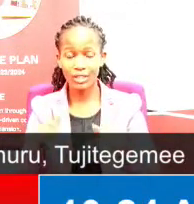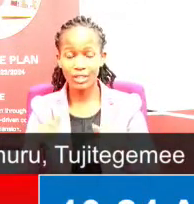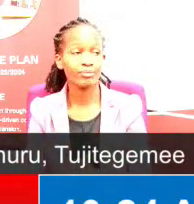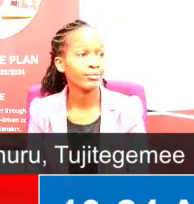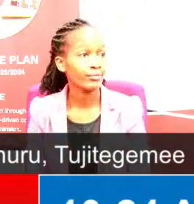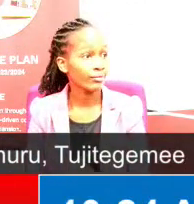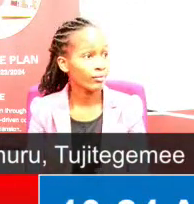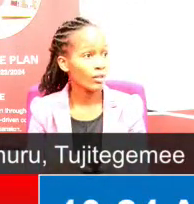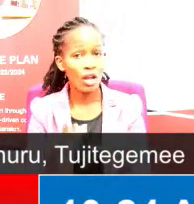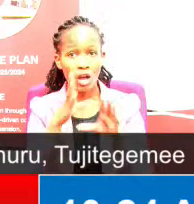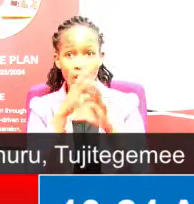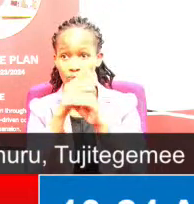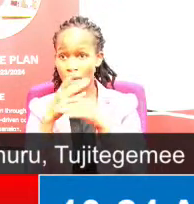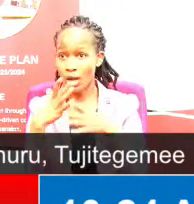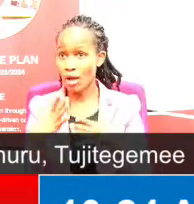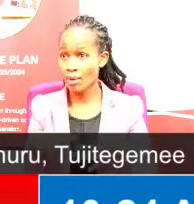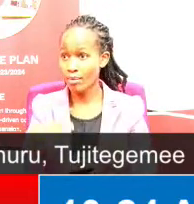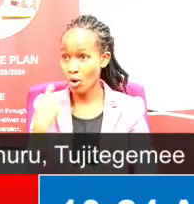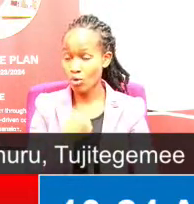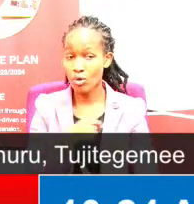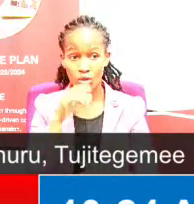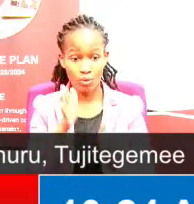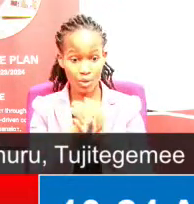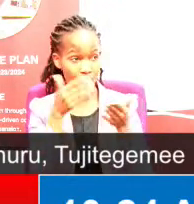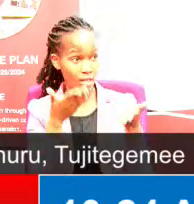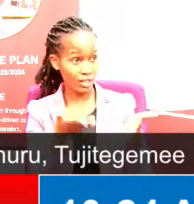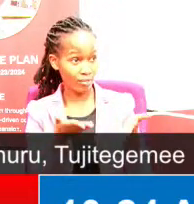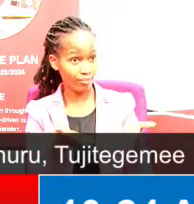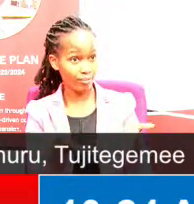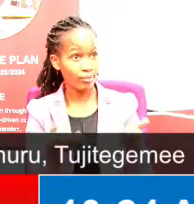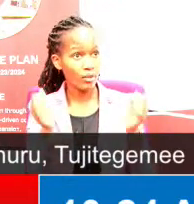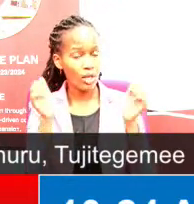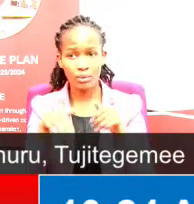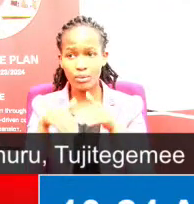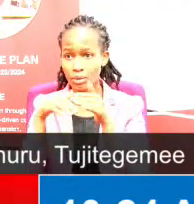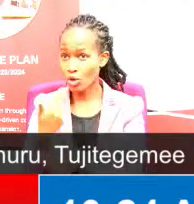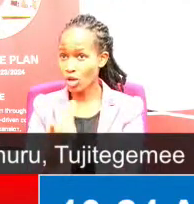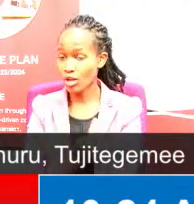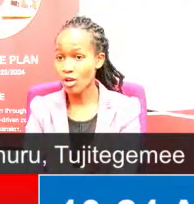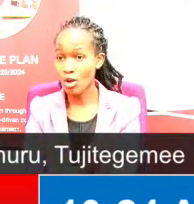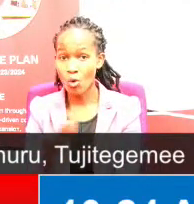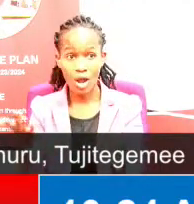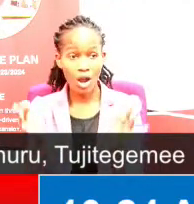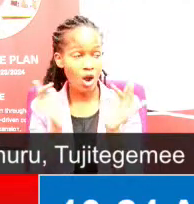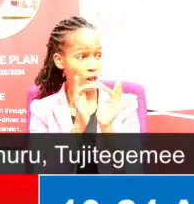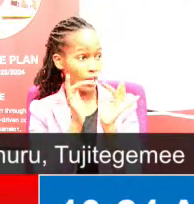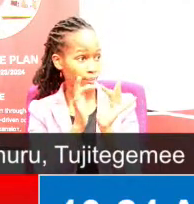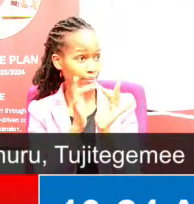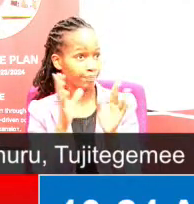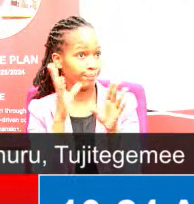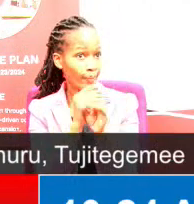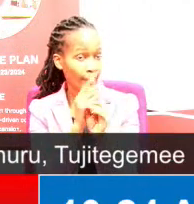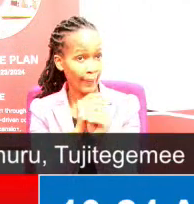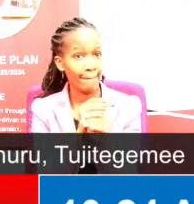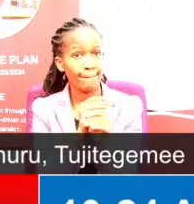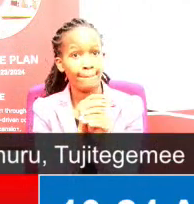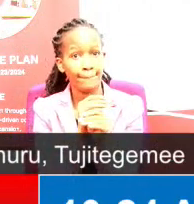Our virtual audience who are not here with us, you can follow us online